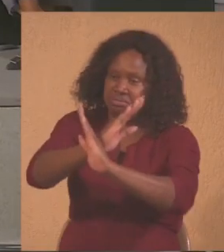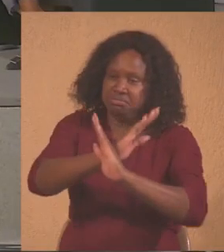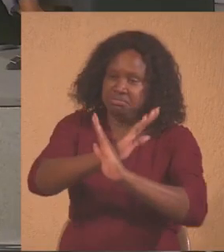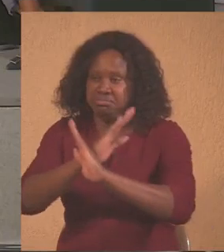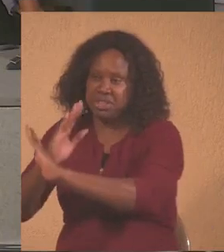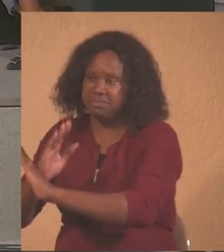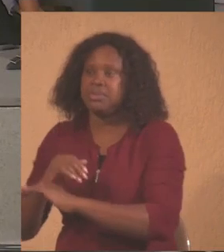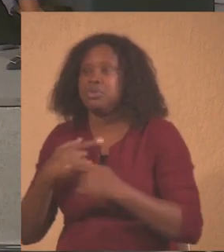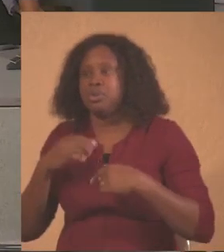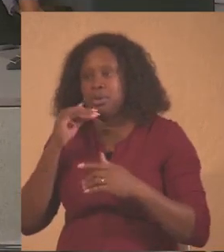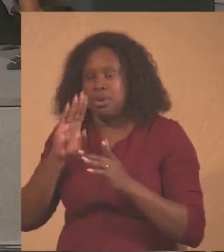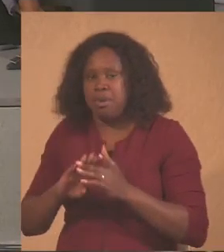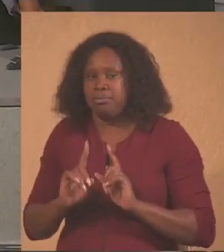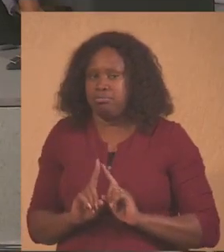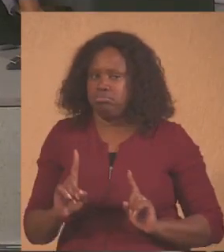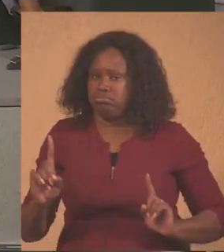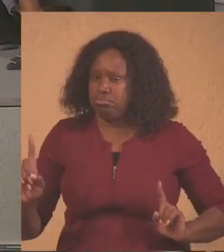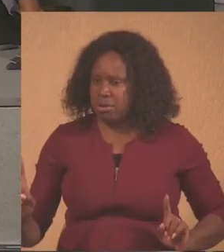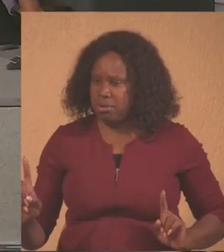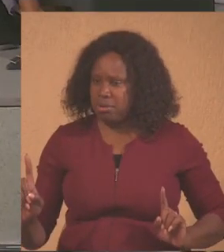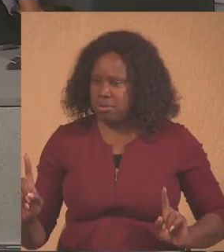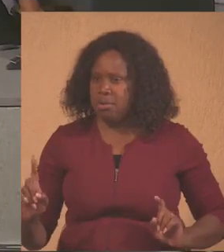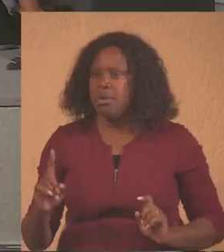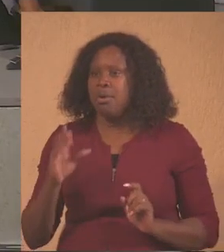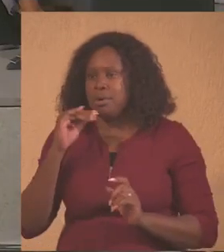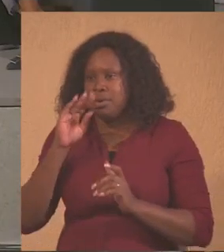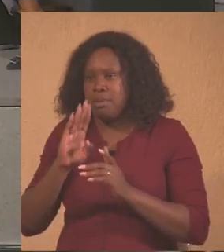are talking about avoiding people